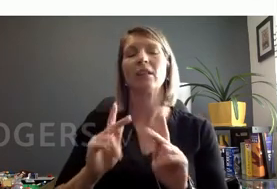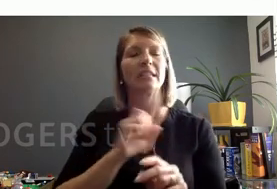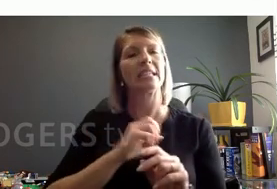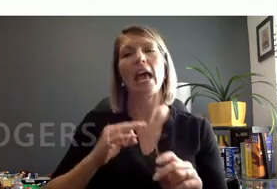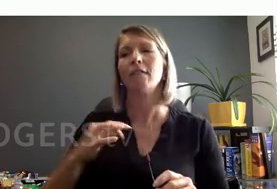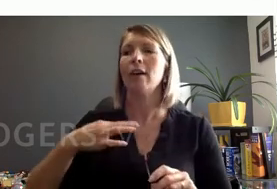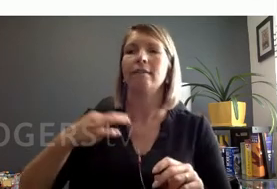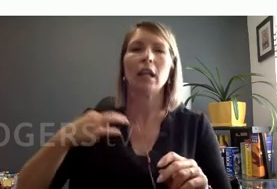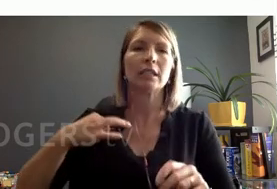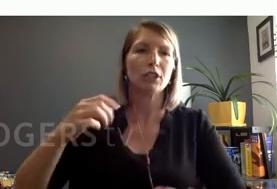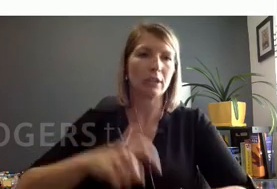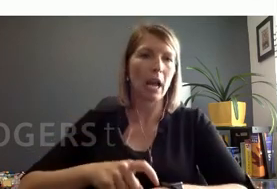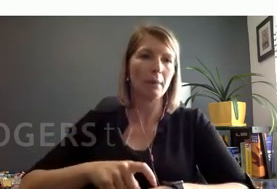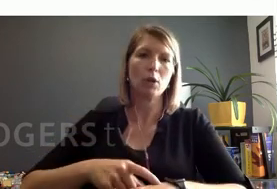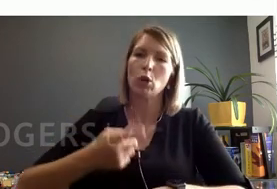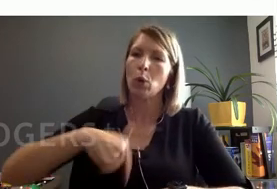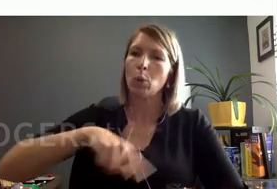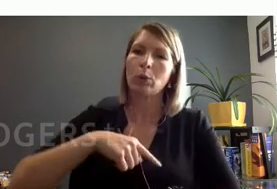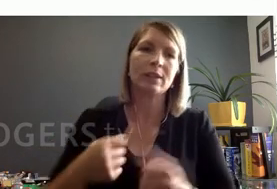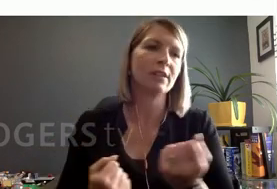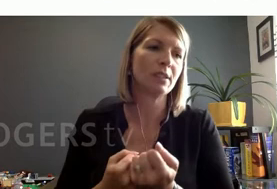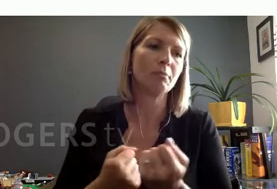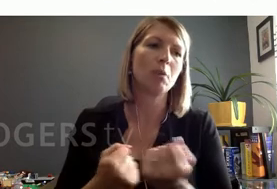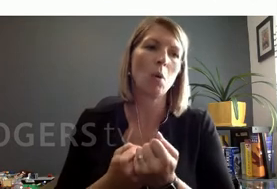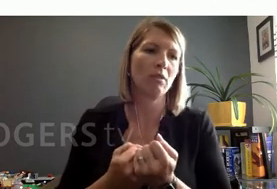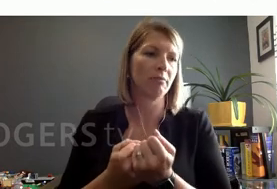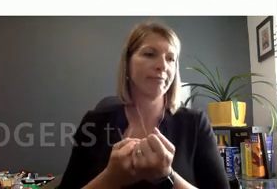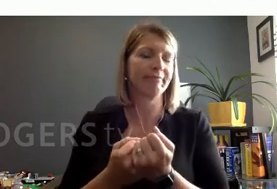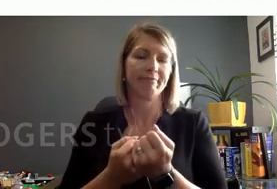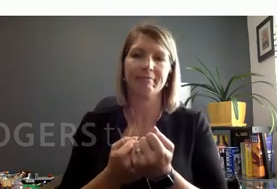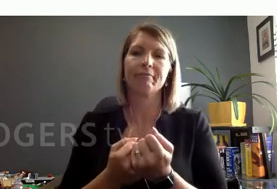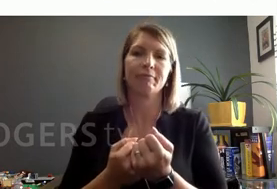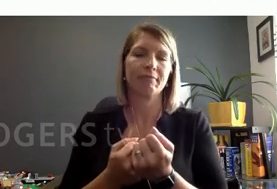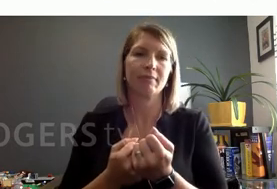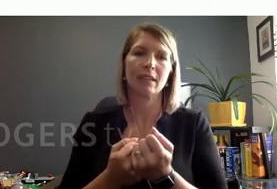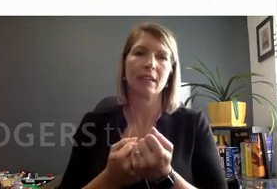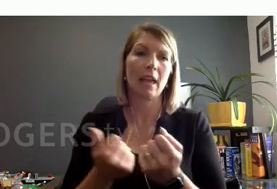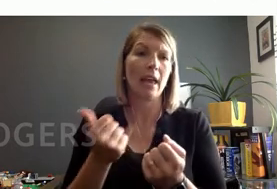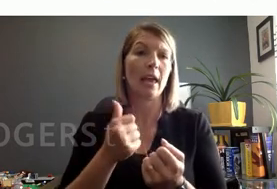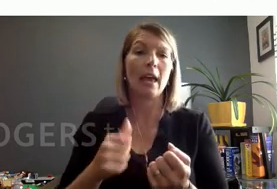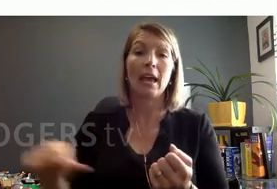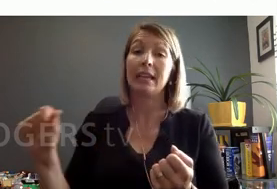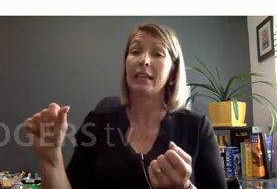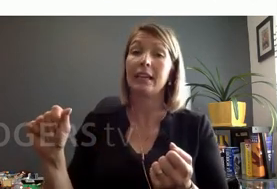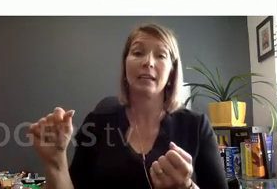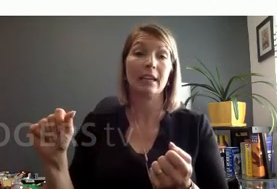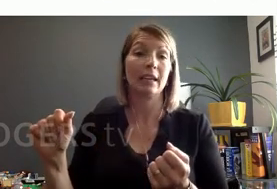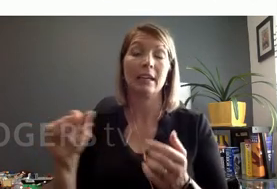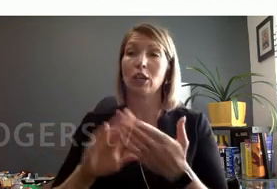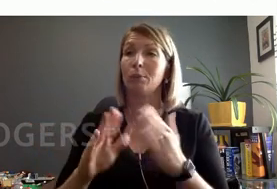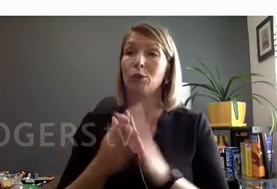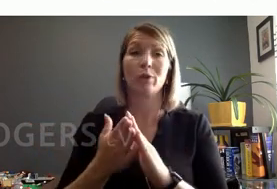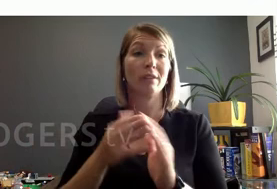really supports this back to the community. And I'll just end on a final